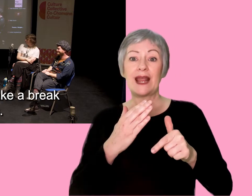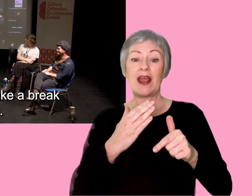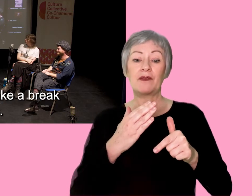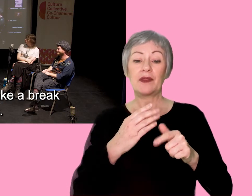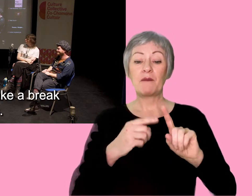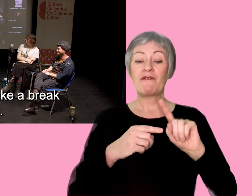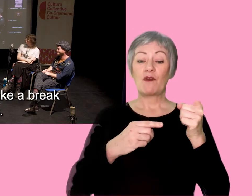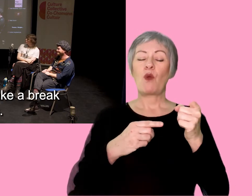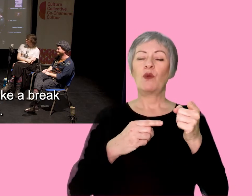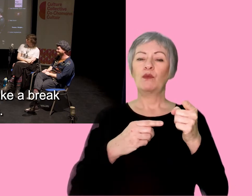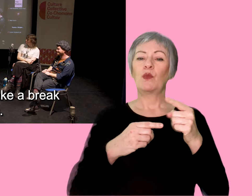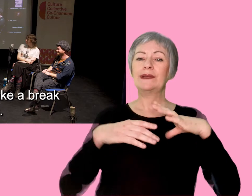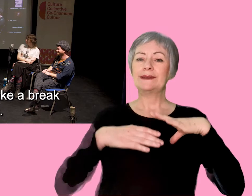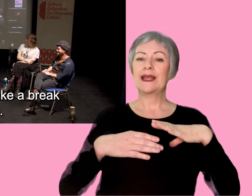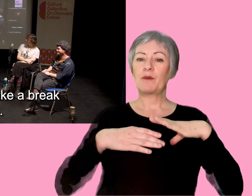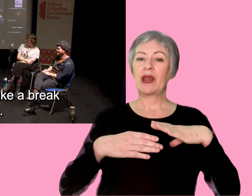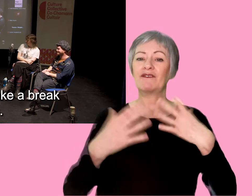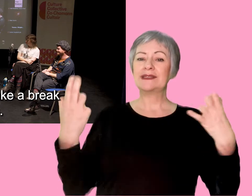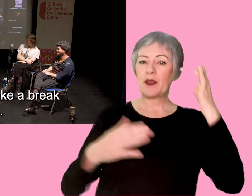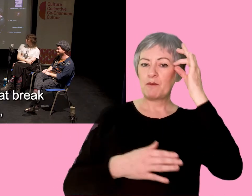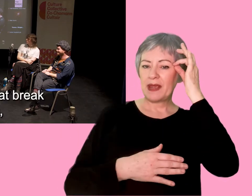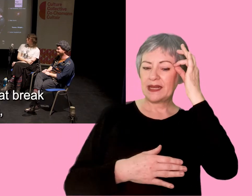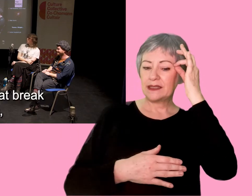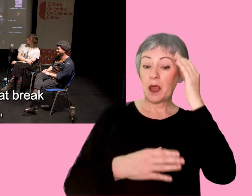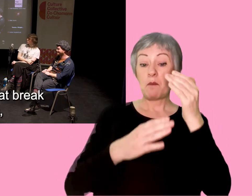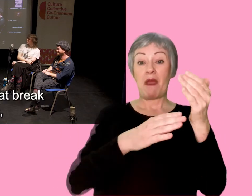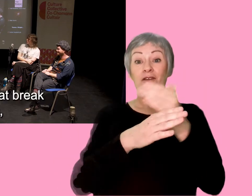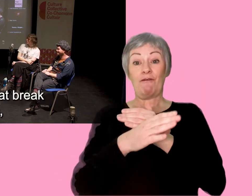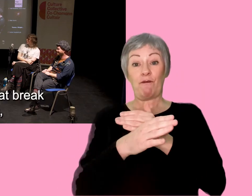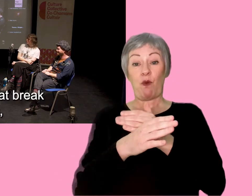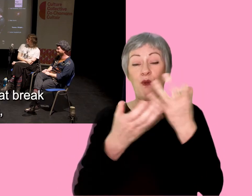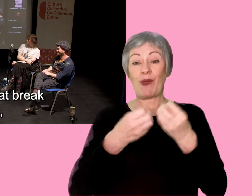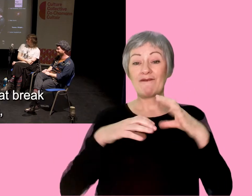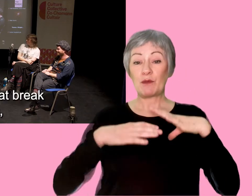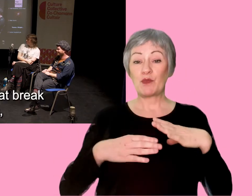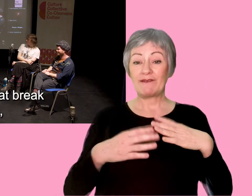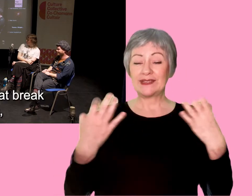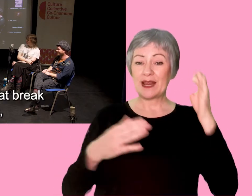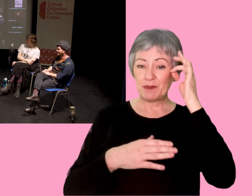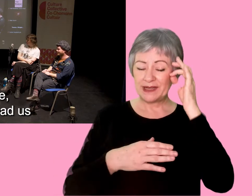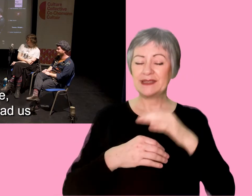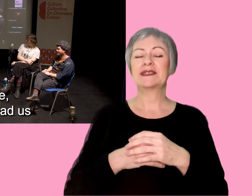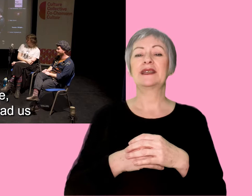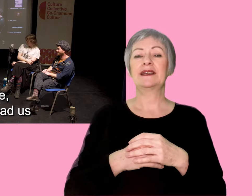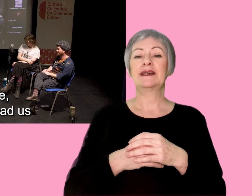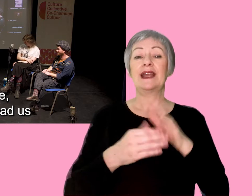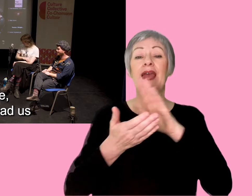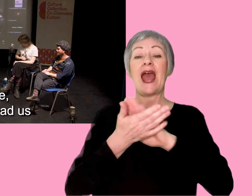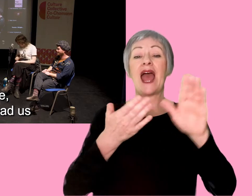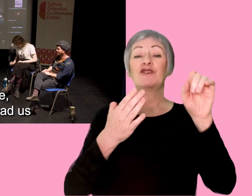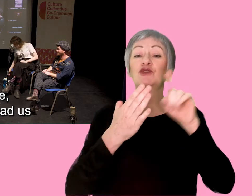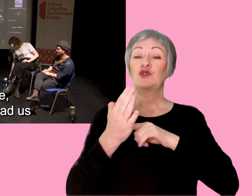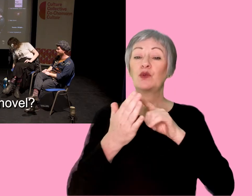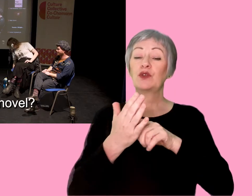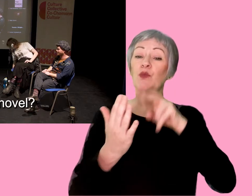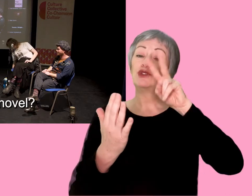but first we're going to take a break for 10 minutes. But before we take that break for 10 minutes, Harry, Josephine, would you like